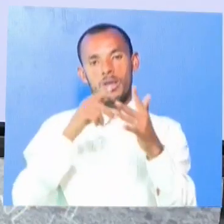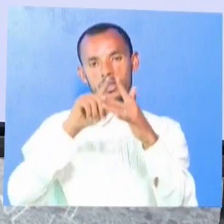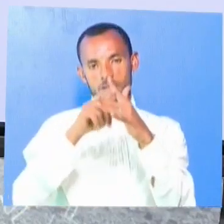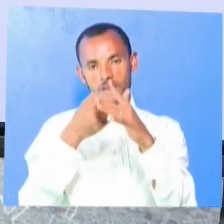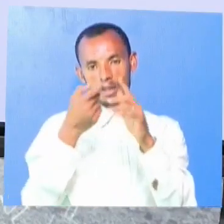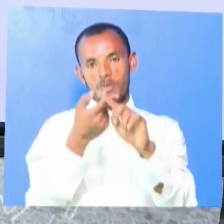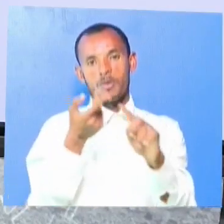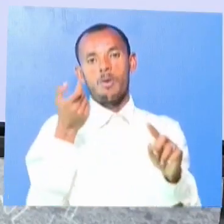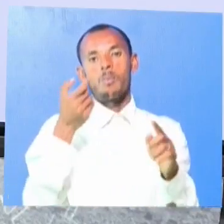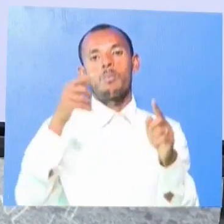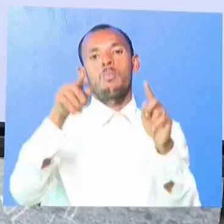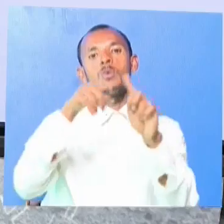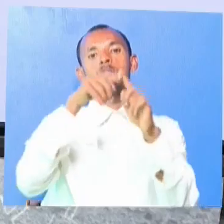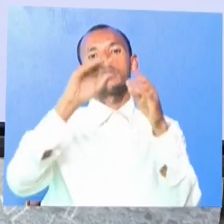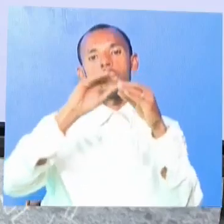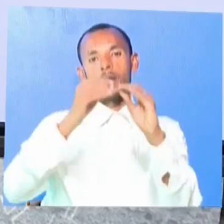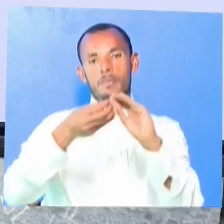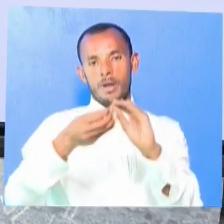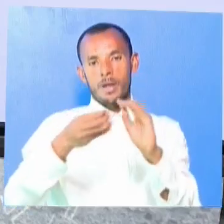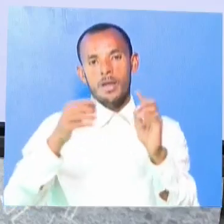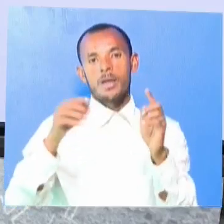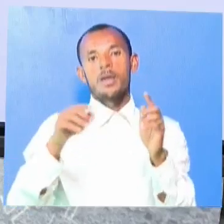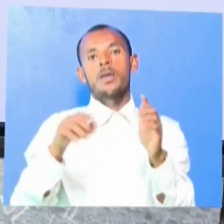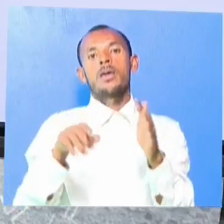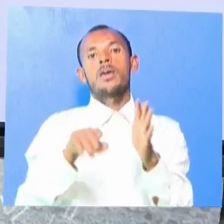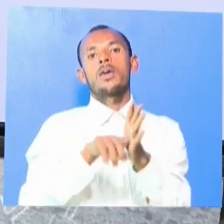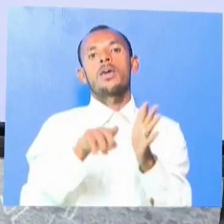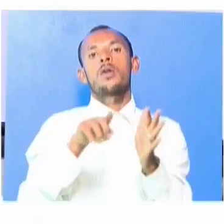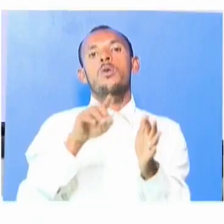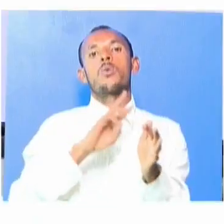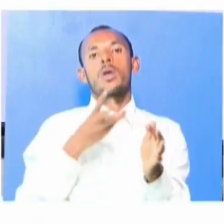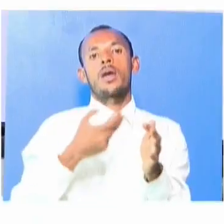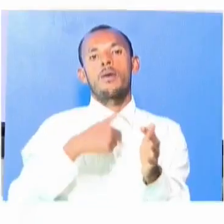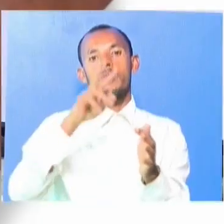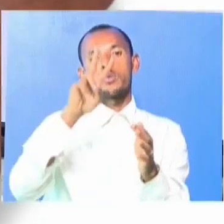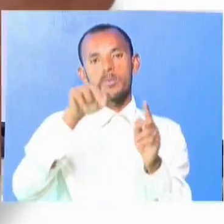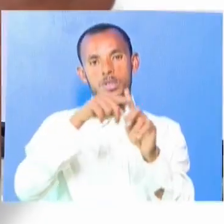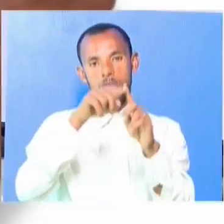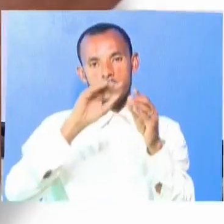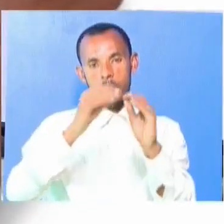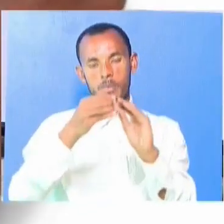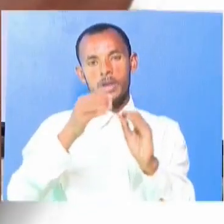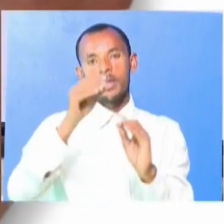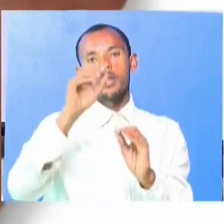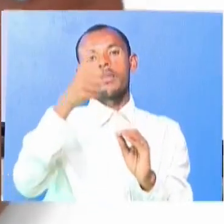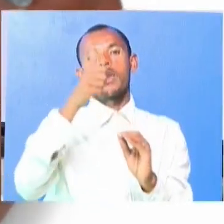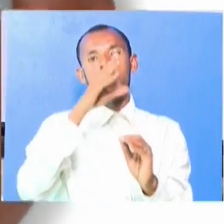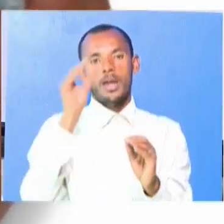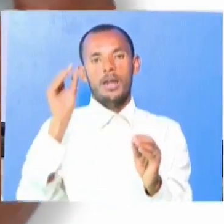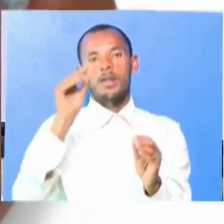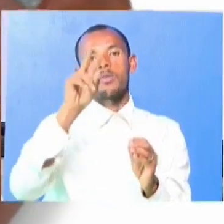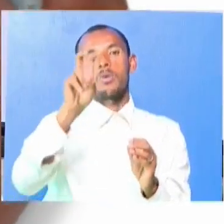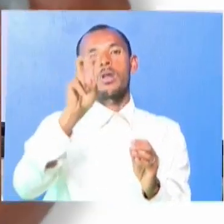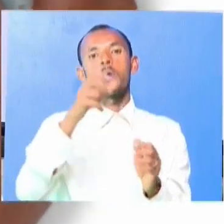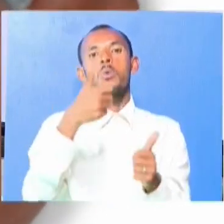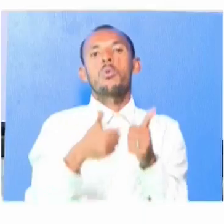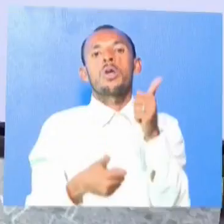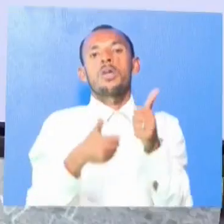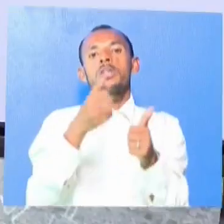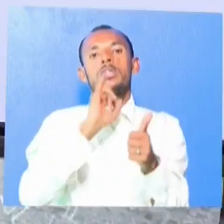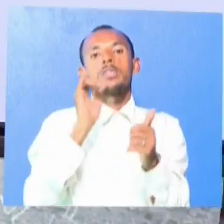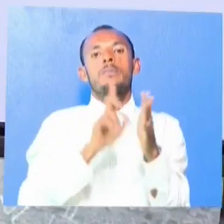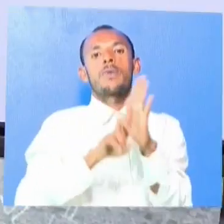positive numbers. Here we have two positive numbers, 10 and 20. Which of these two is